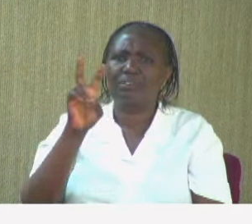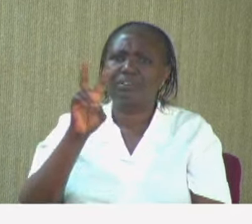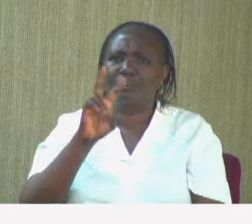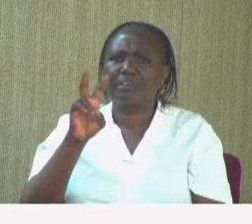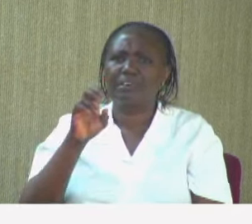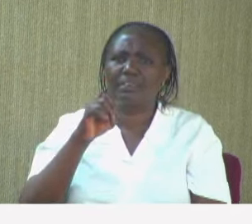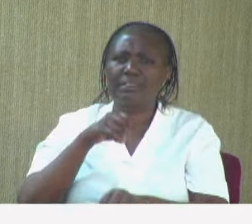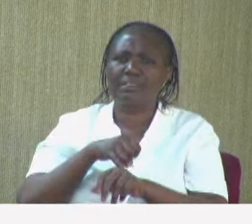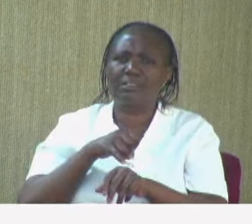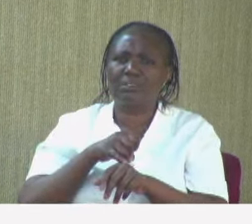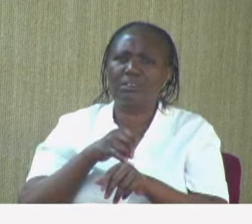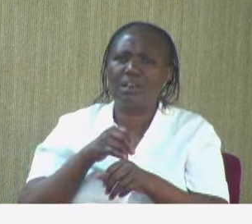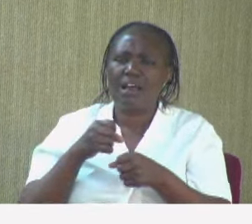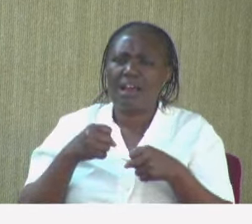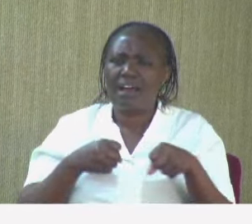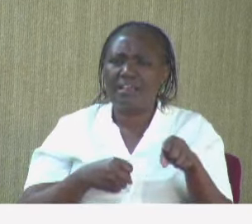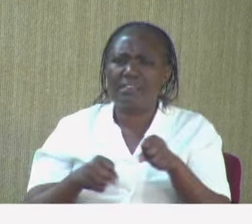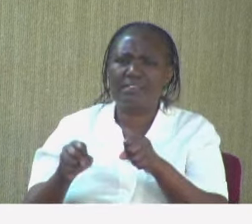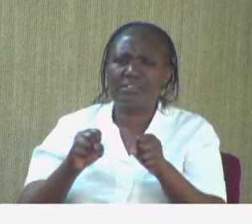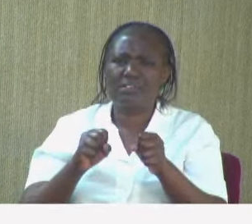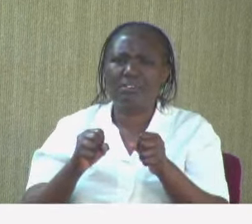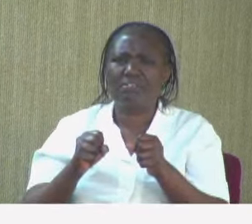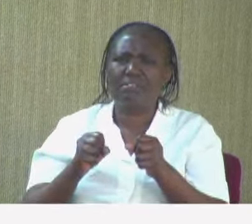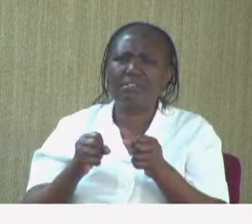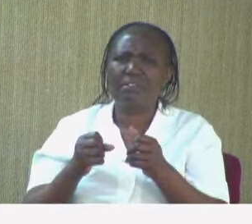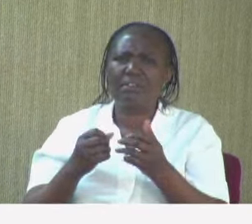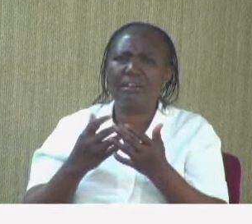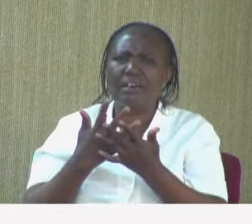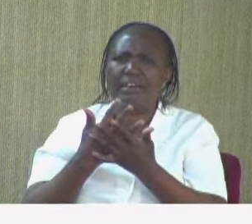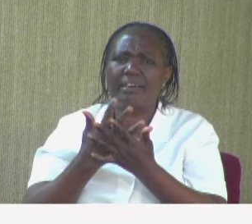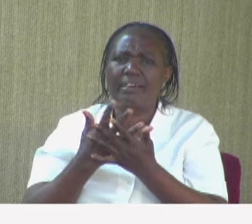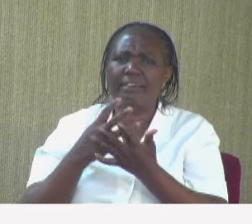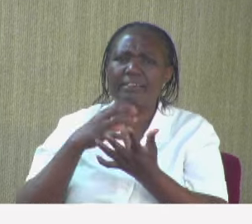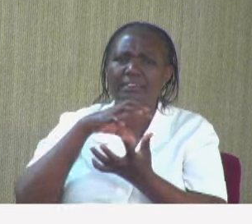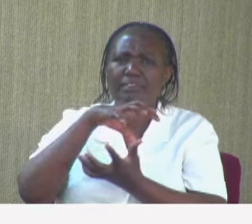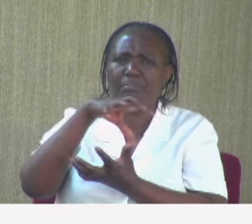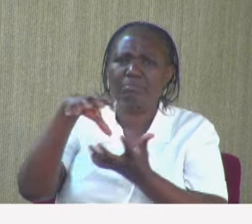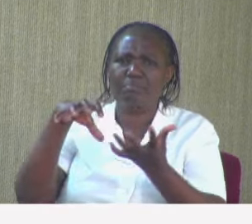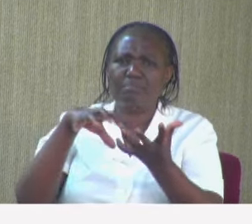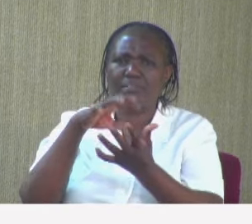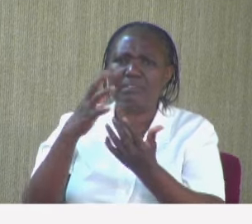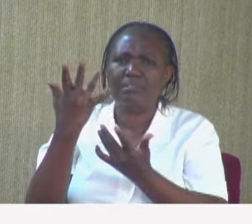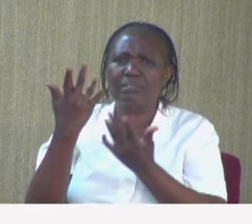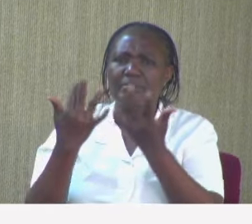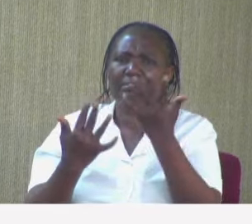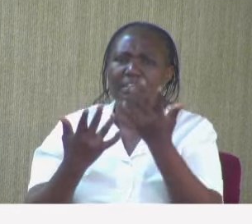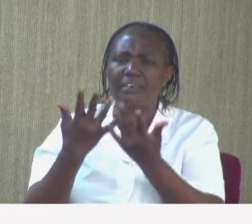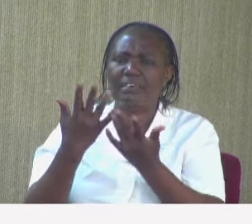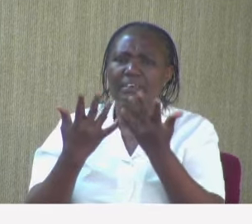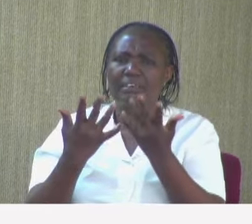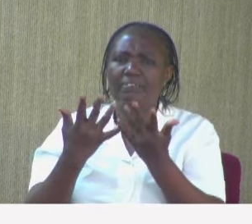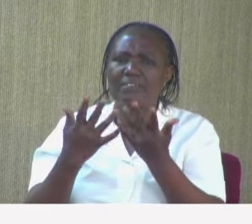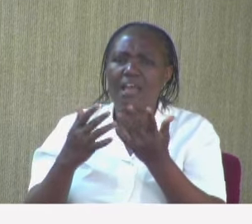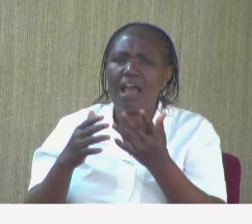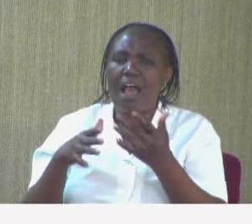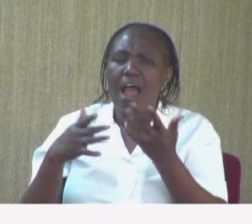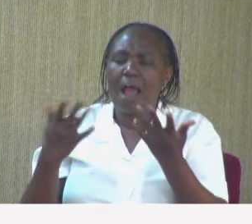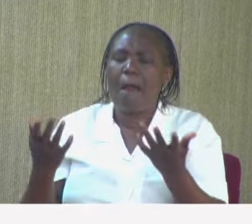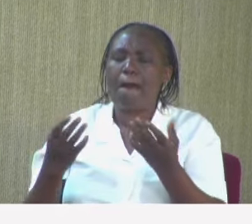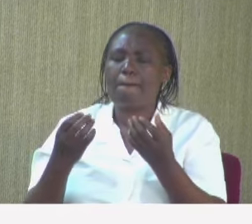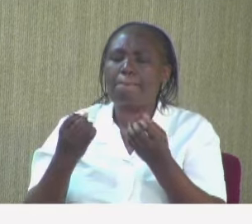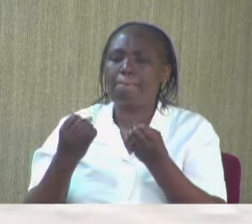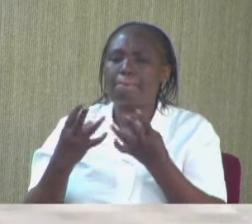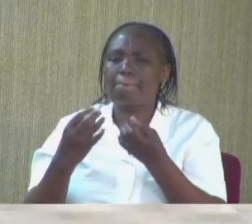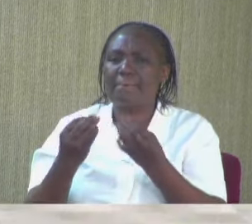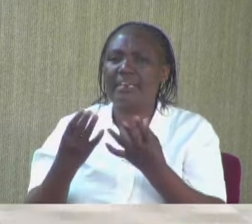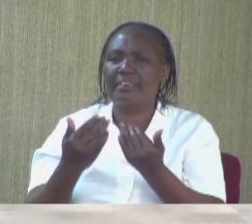a sea of glass mingled with fire. Now let me ask, when you go to heaven, how many think you will find a